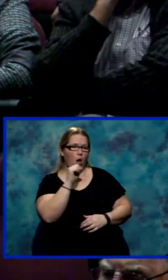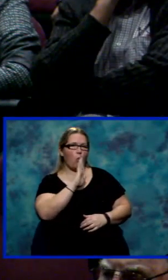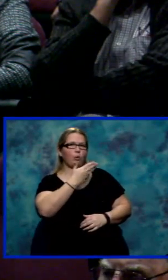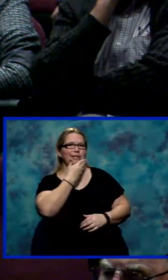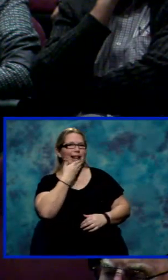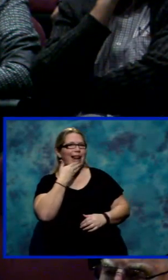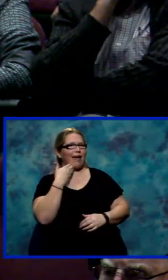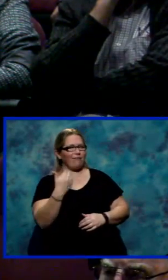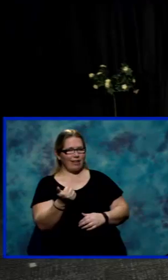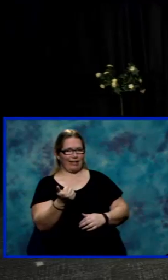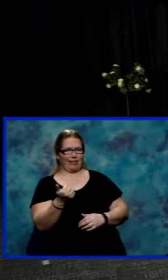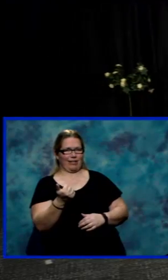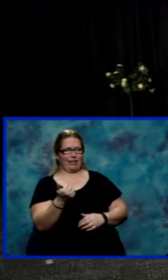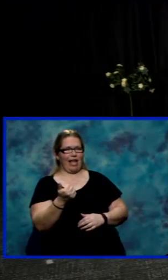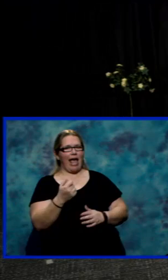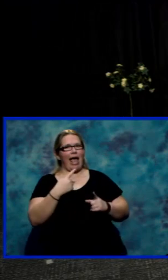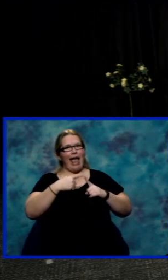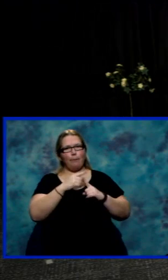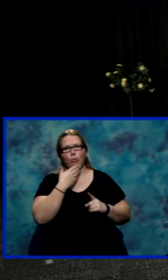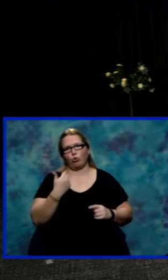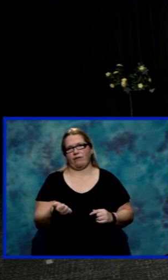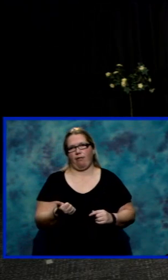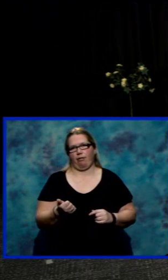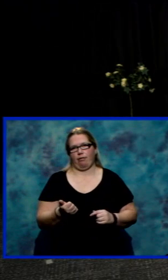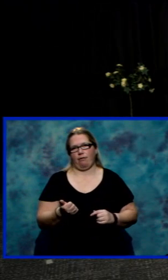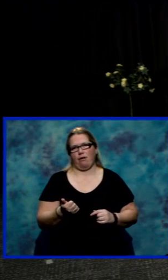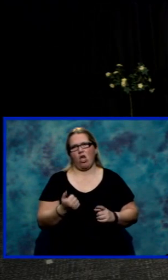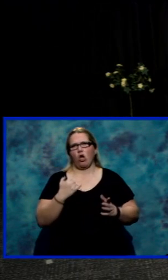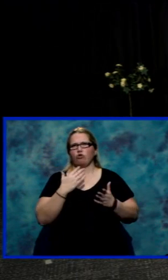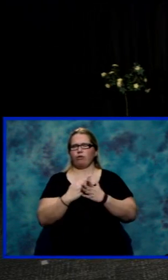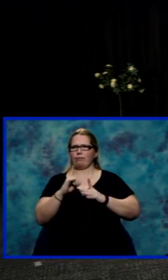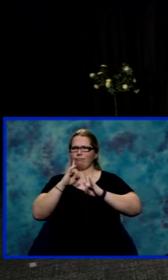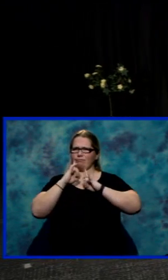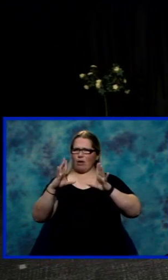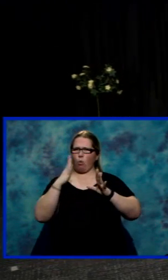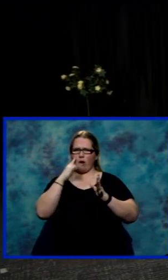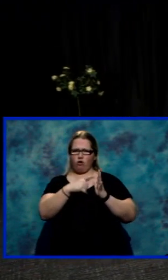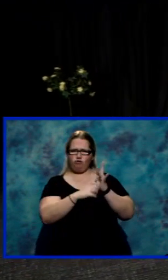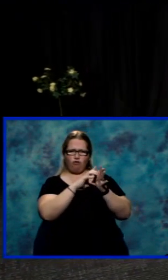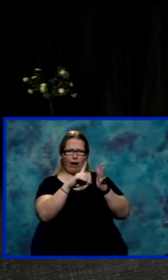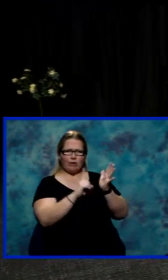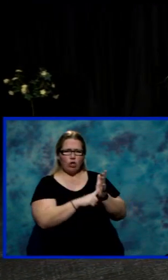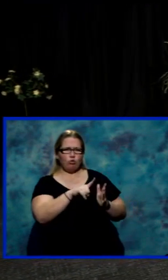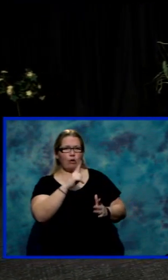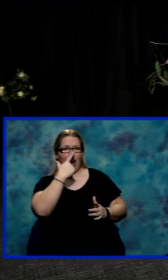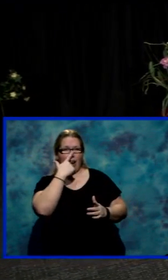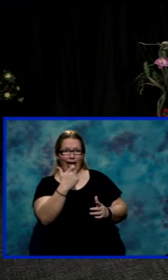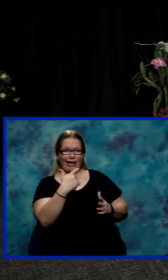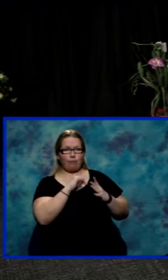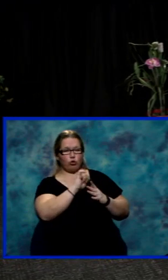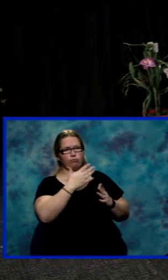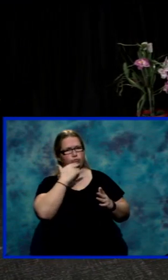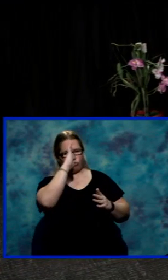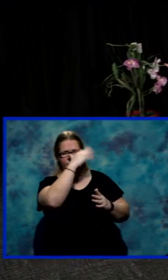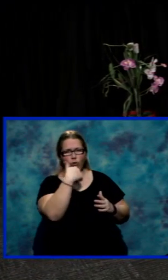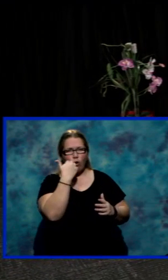in form and beautiful. So it's clear that when it came to Rachel, Rachel was not only lovely in terms of her facial